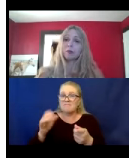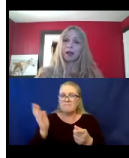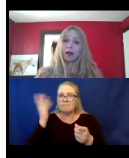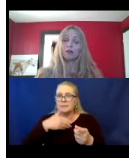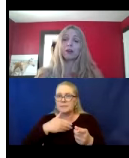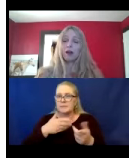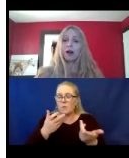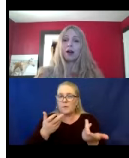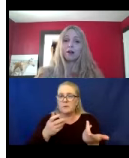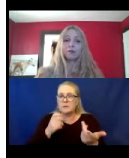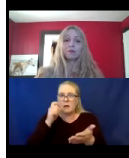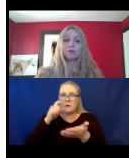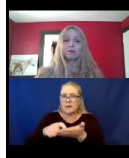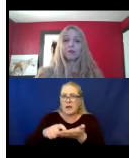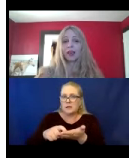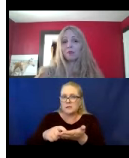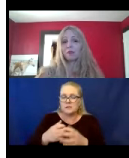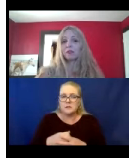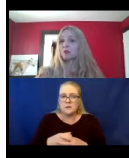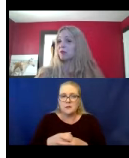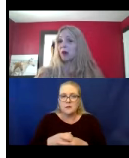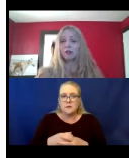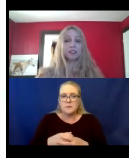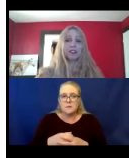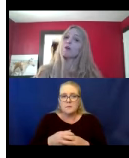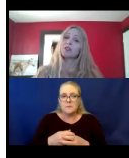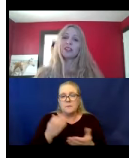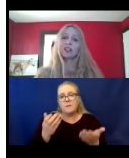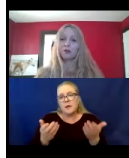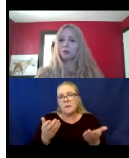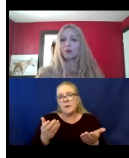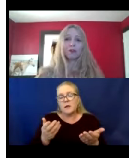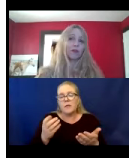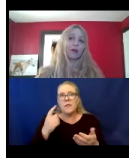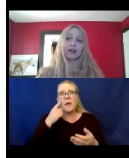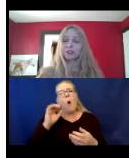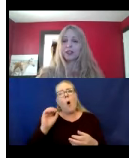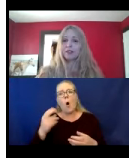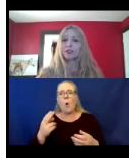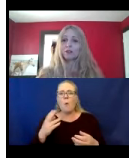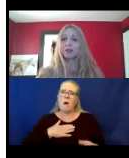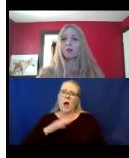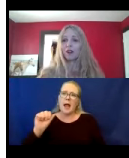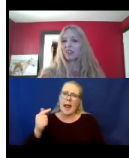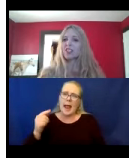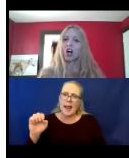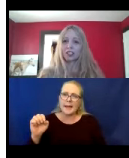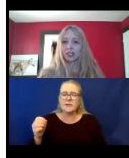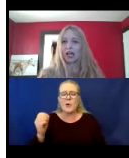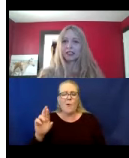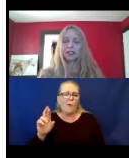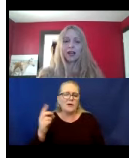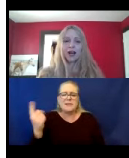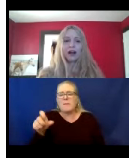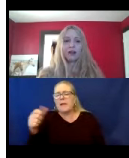that people may have, that may be sort of part of things. They think, oh, I'm just getting older, or I just have this other thing going on that's